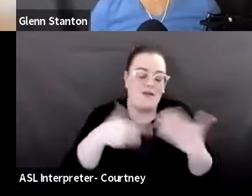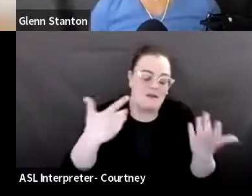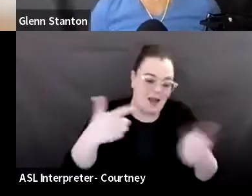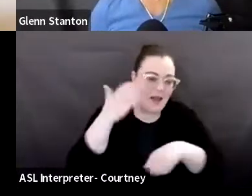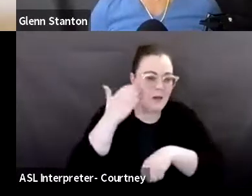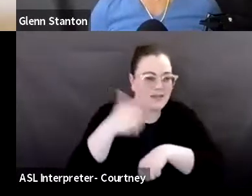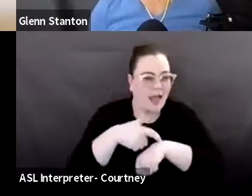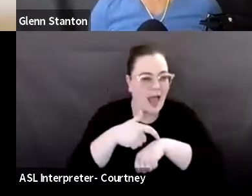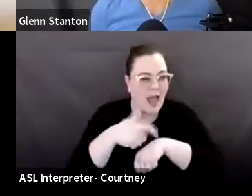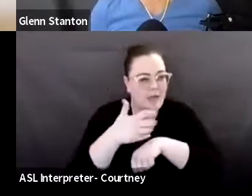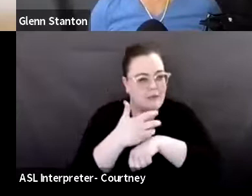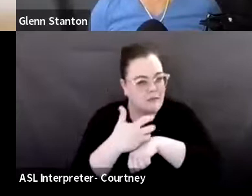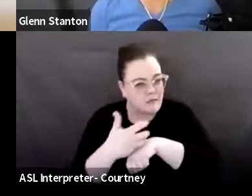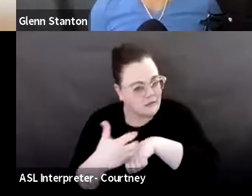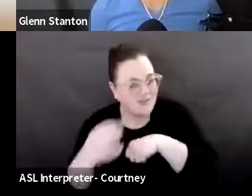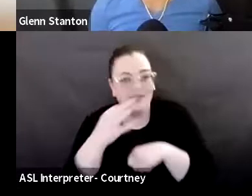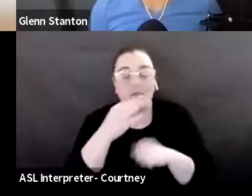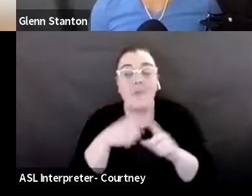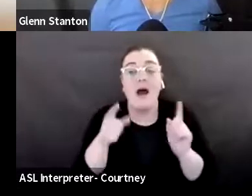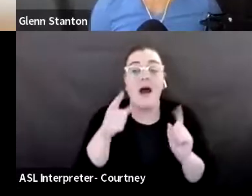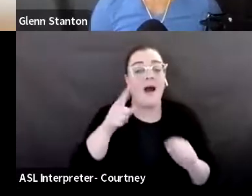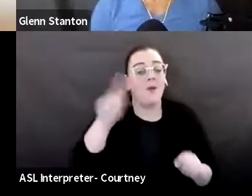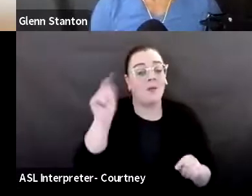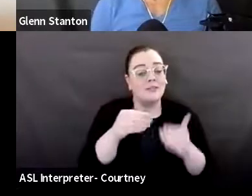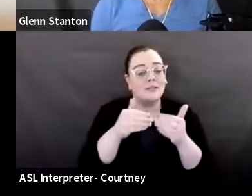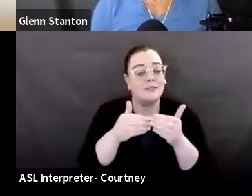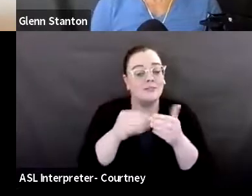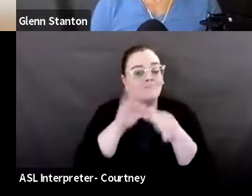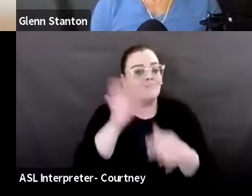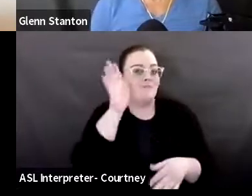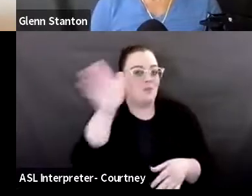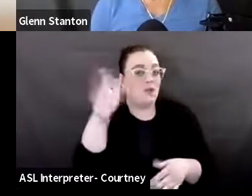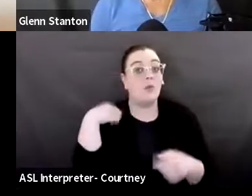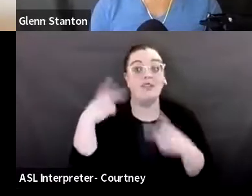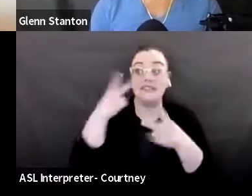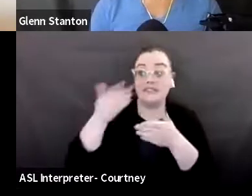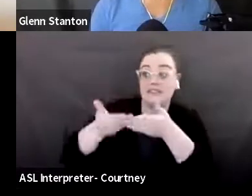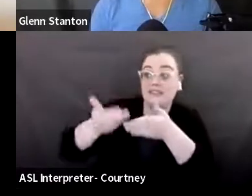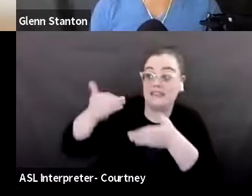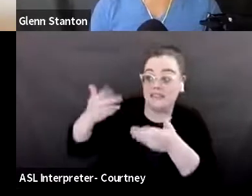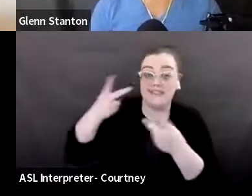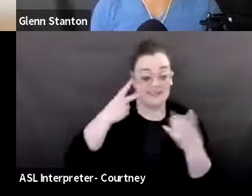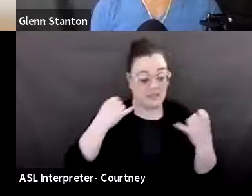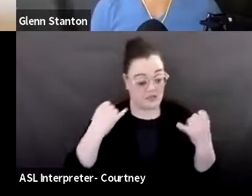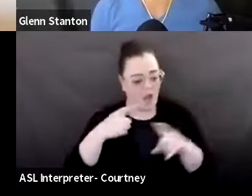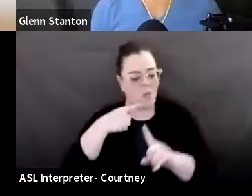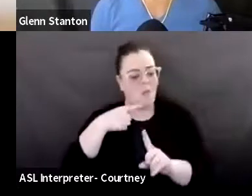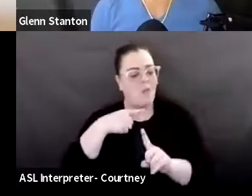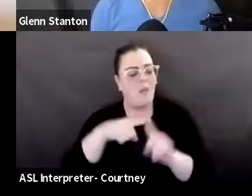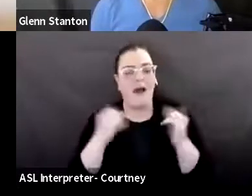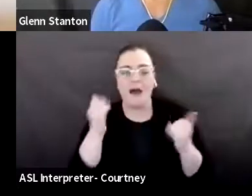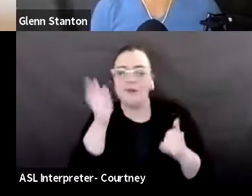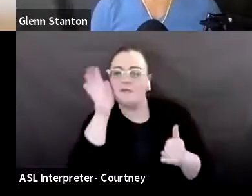my next question is in regards to the future, right? We've seen where we come from, and we see where we're going, and we see where we are now. But how are